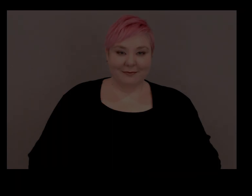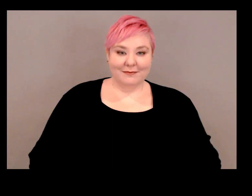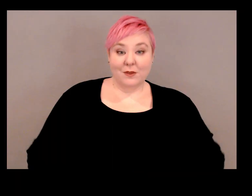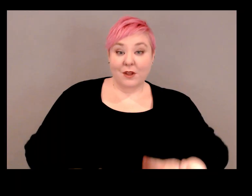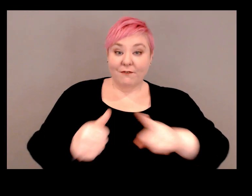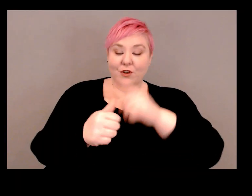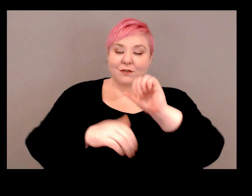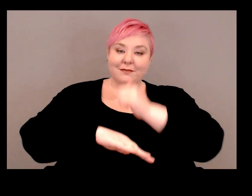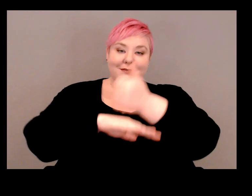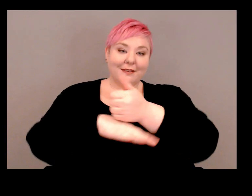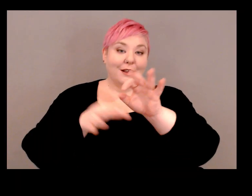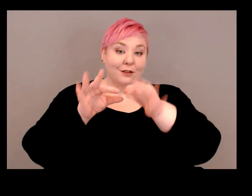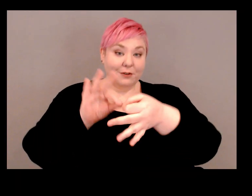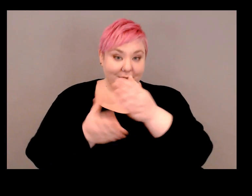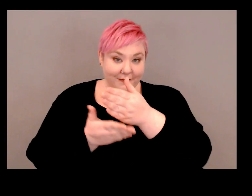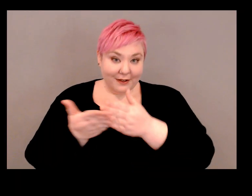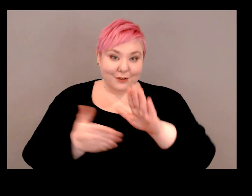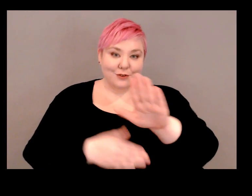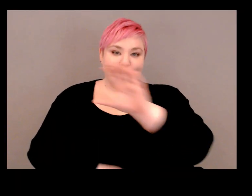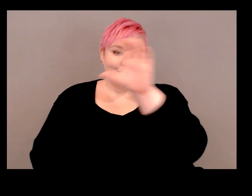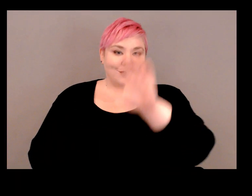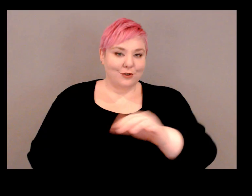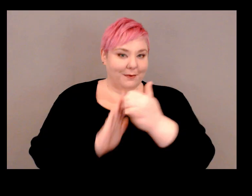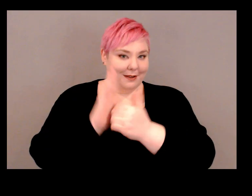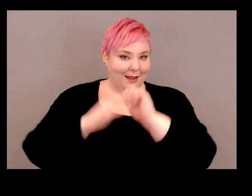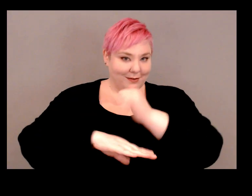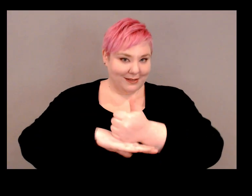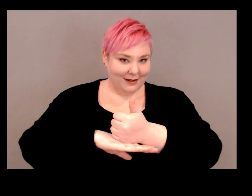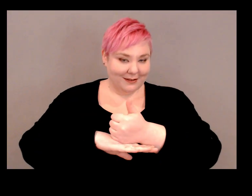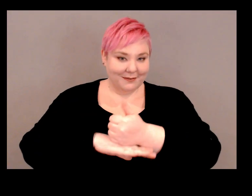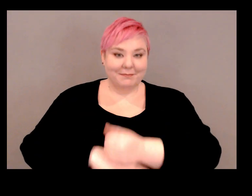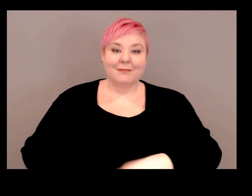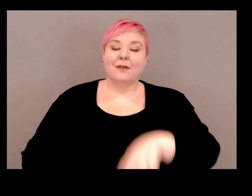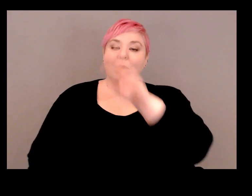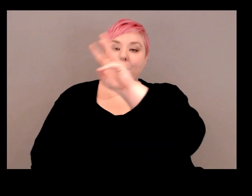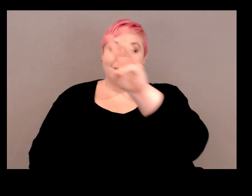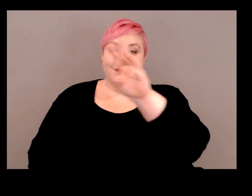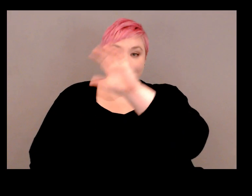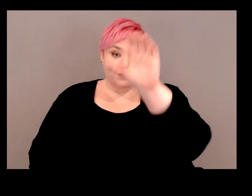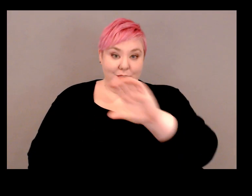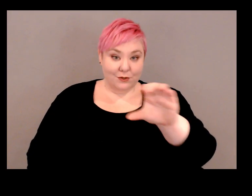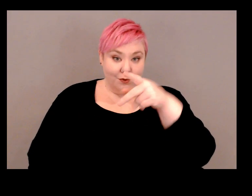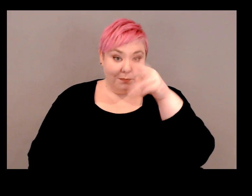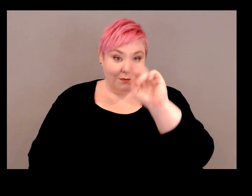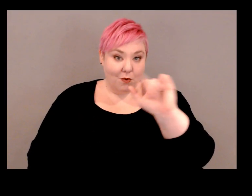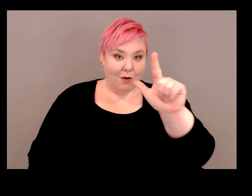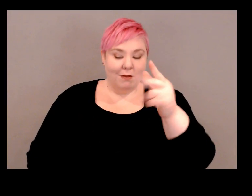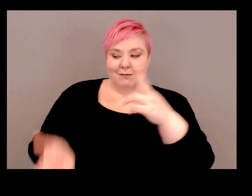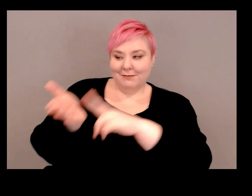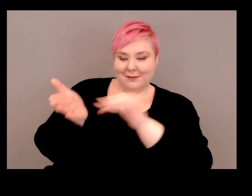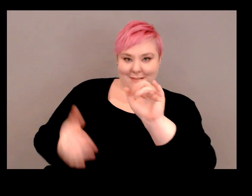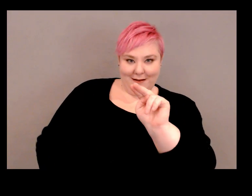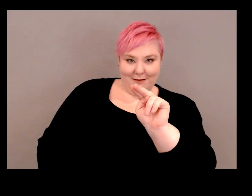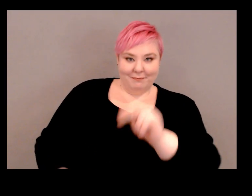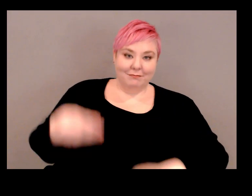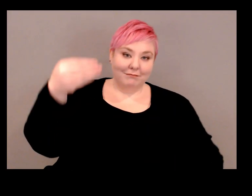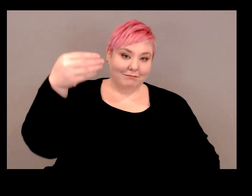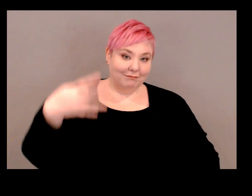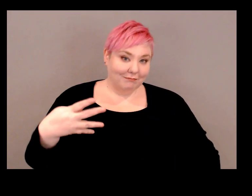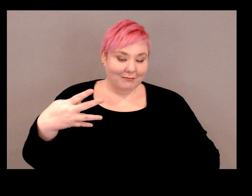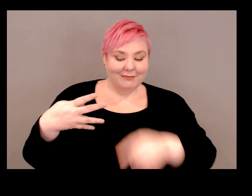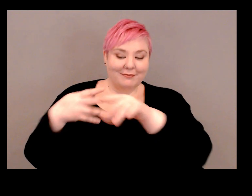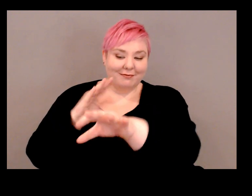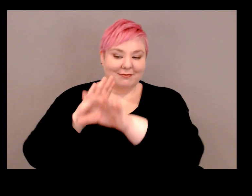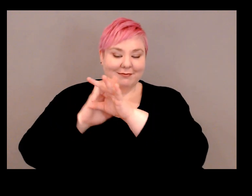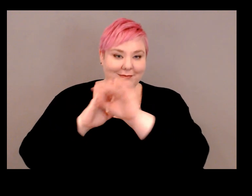First, we'll enable the interpretation features in your Zoom account settings. Go to the Zoom web portal and sign in. From the